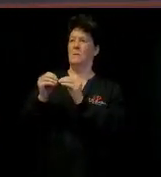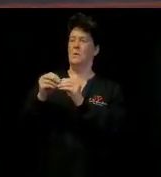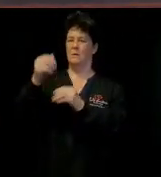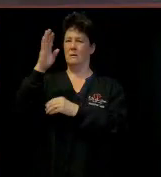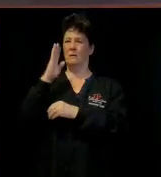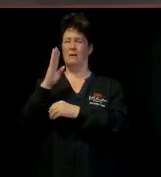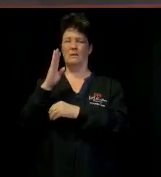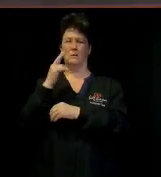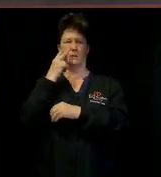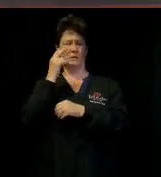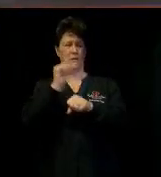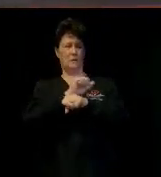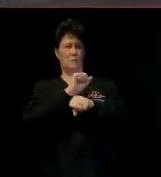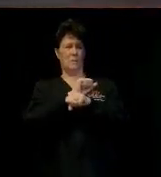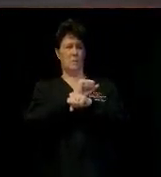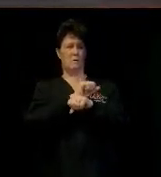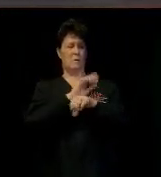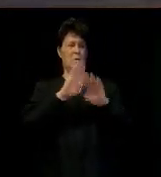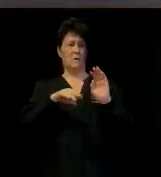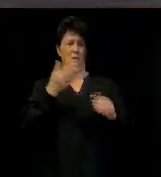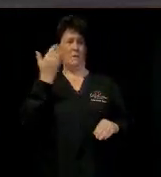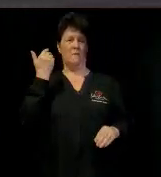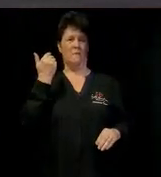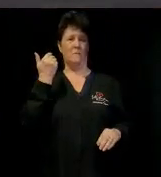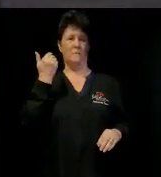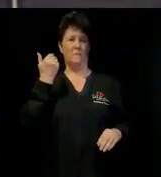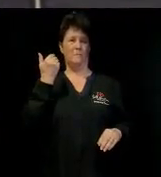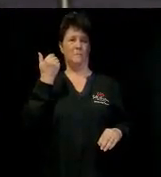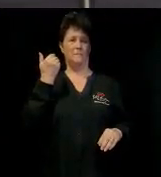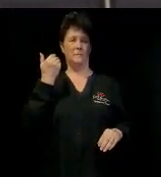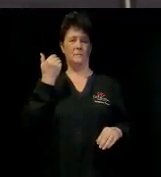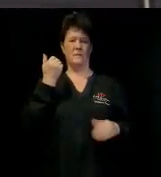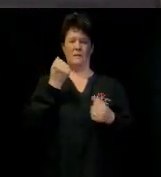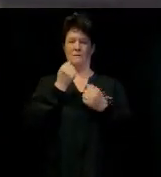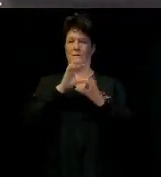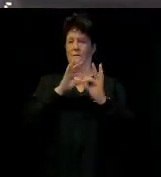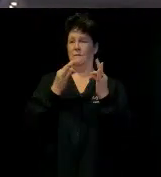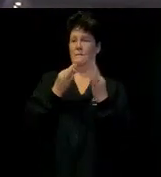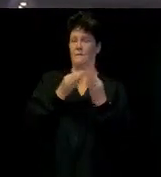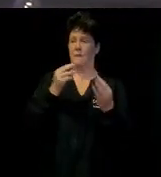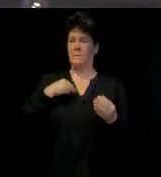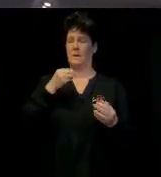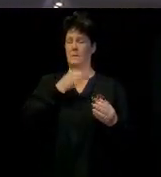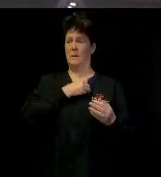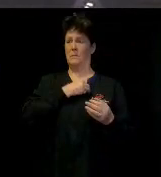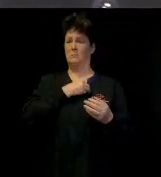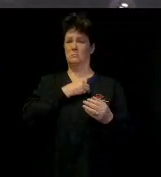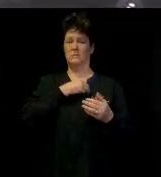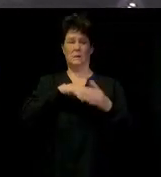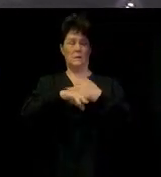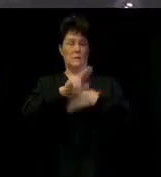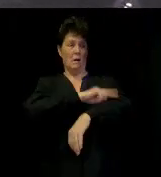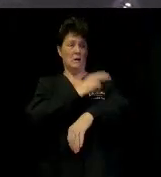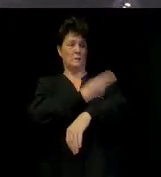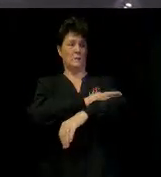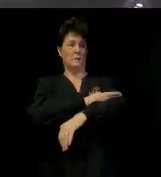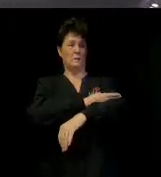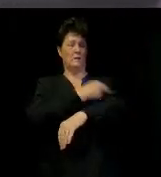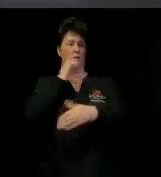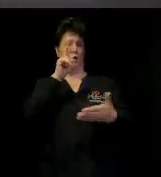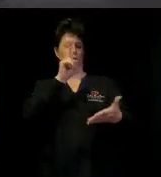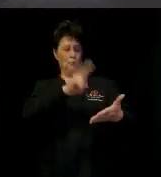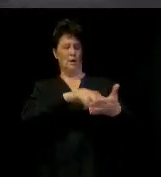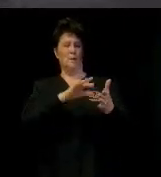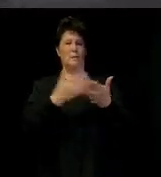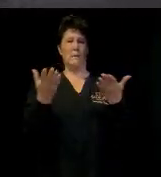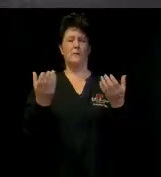him before. You have a loved one that's in the hospital, and man, you probably haven't read those healing scriptures in months or years, and that's okay, and God's faithful, but